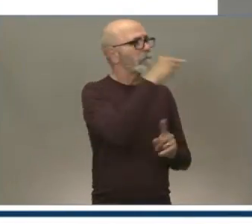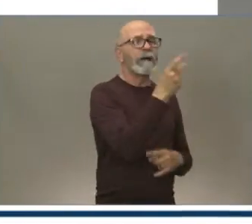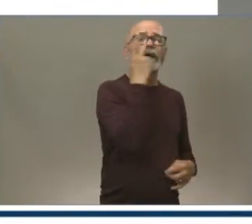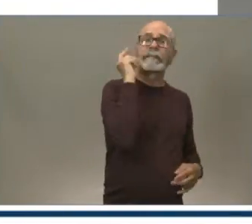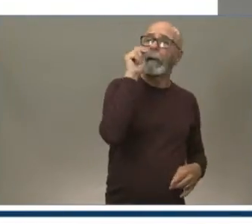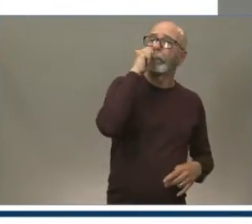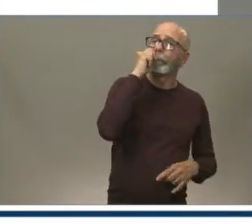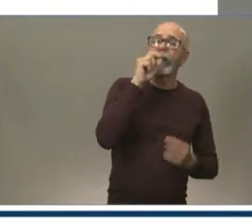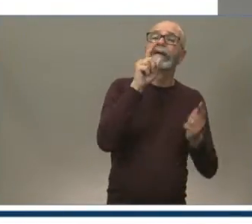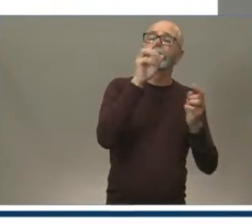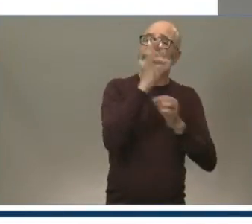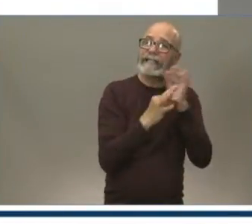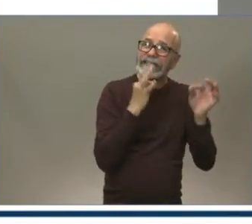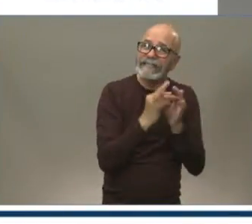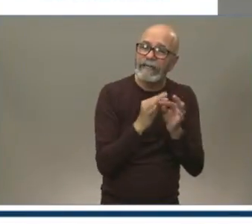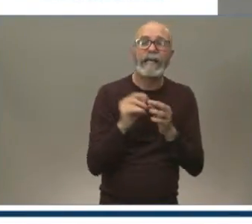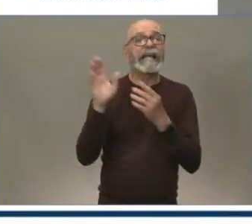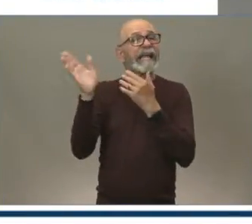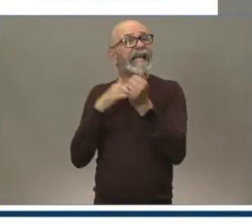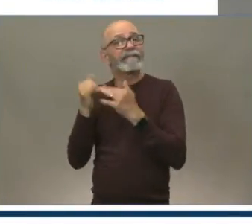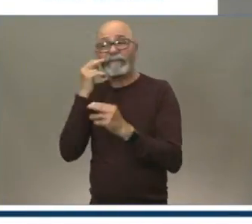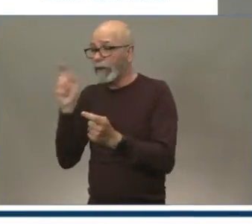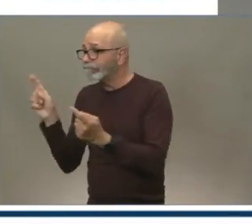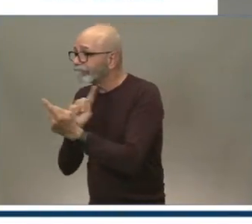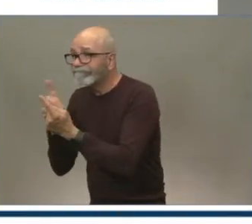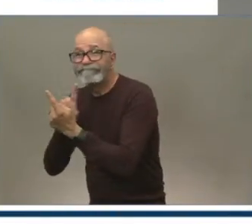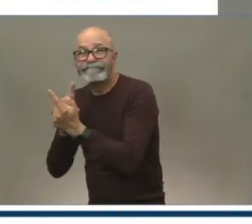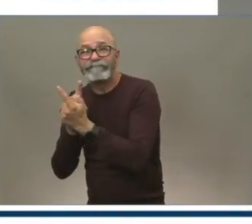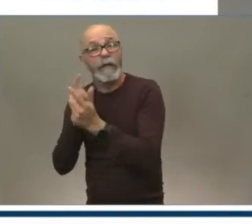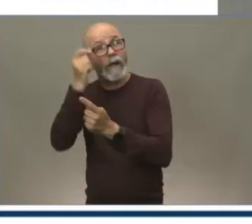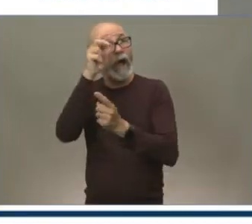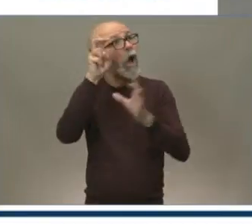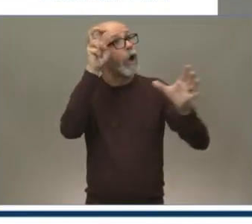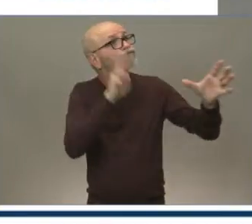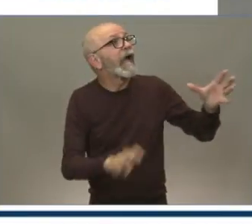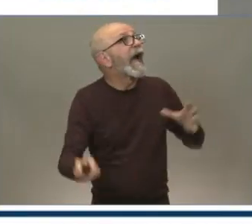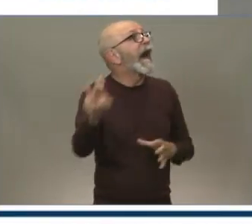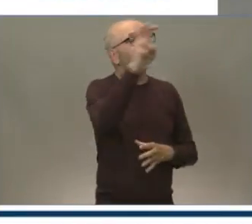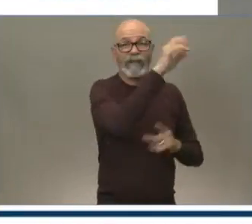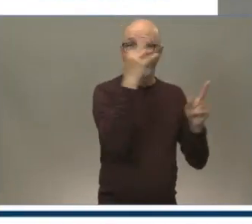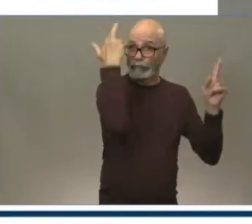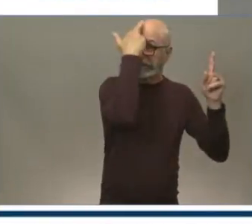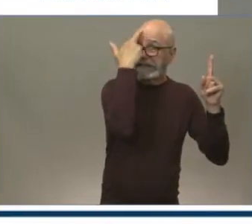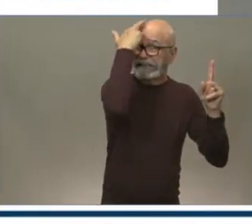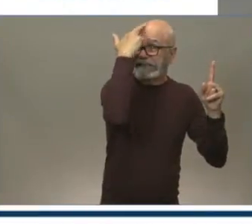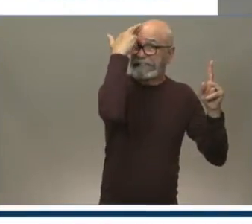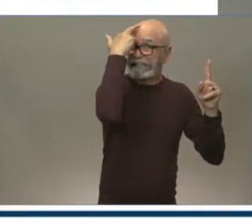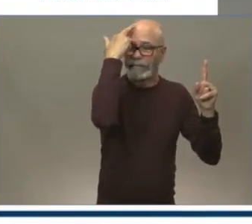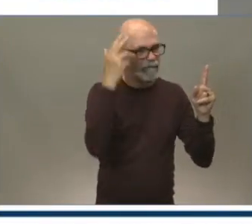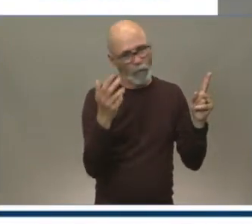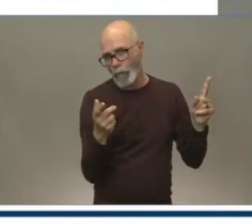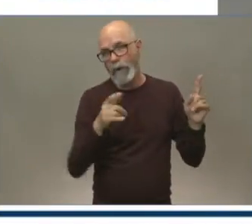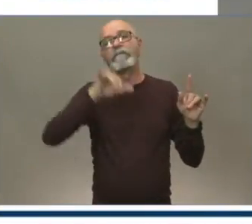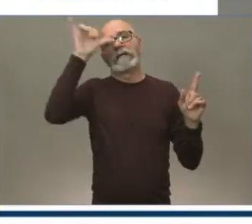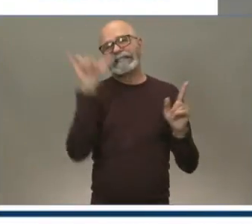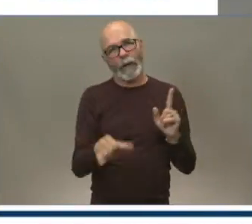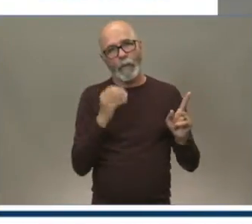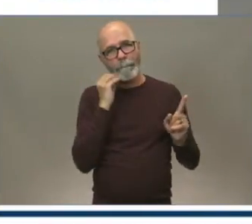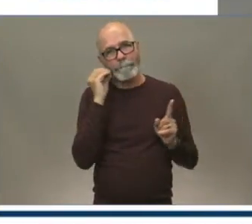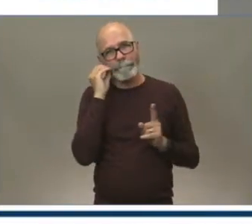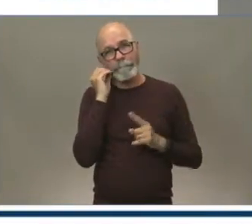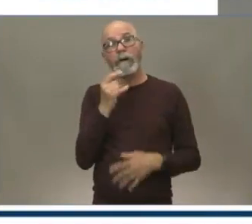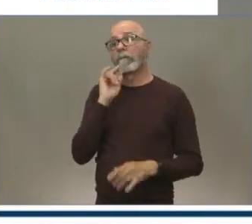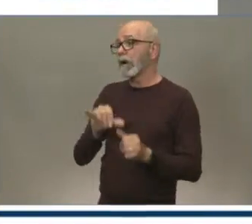unless you absolutely have to, and whatever you do, do not knowingly socialize with anyone else who has traveled and is quarantining because of